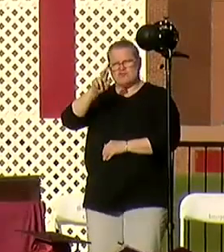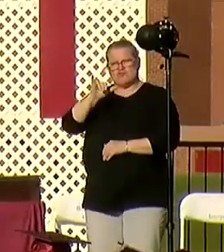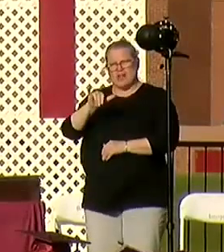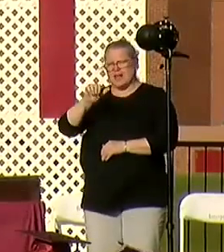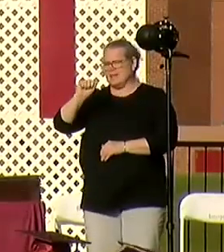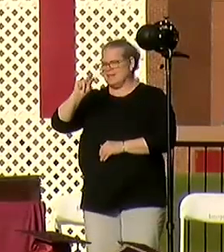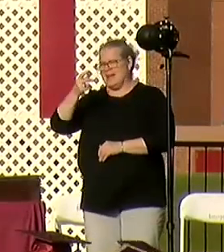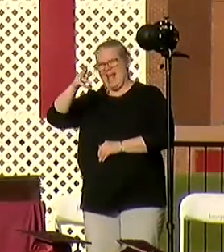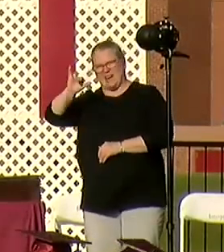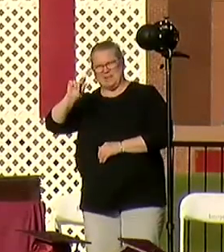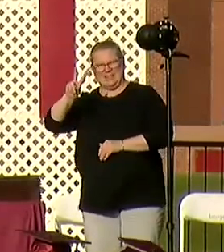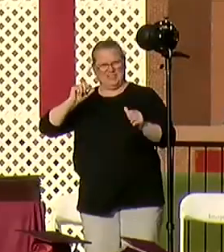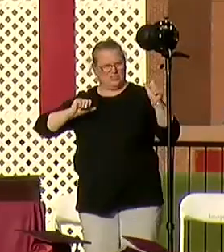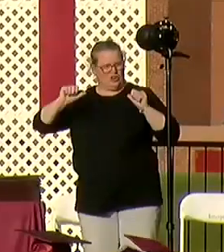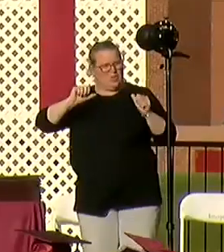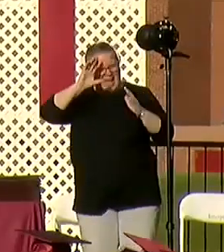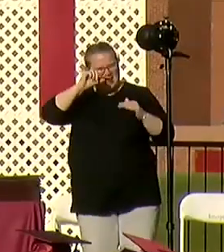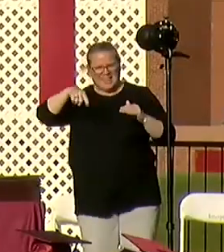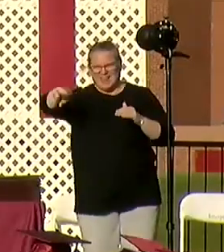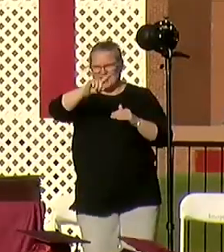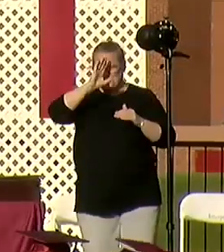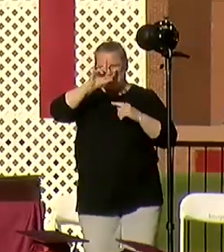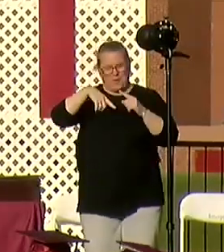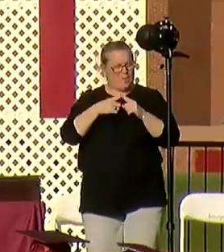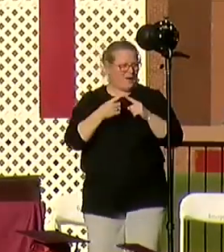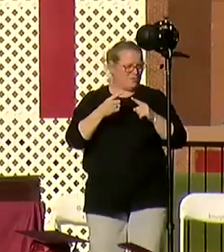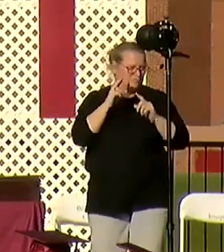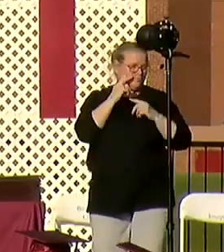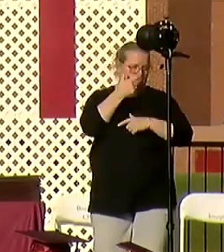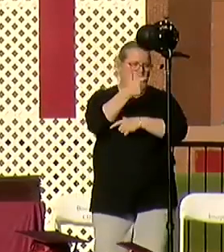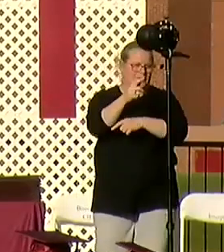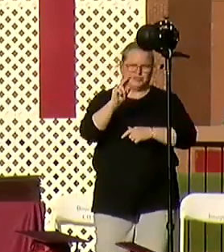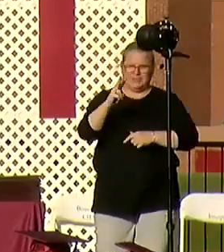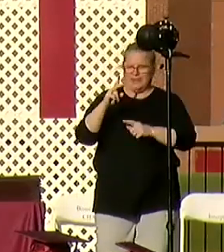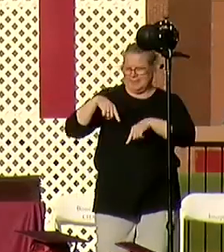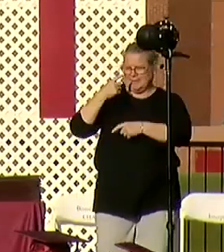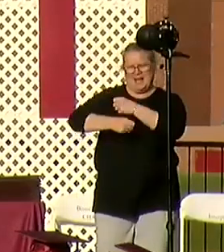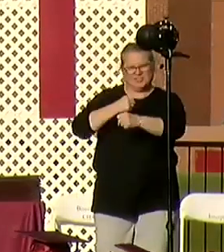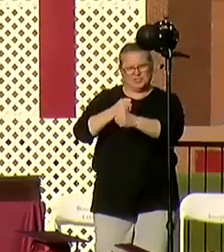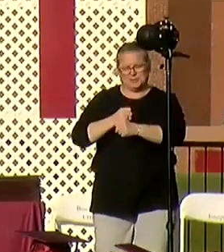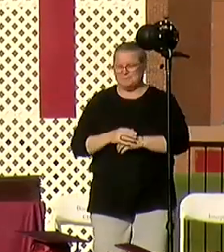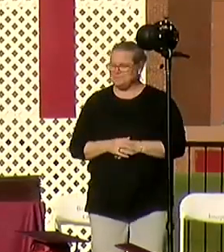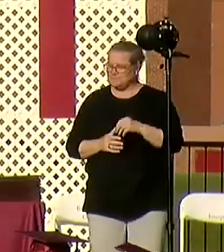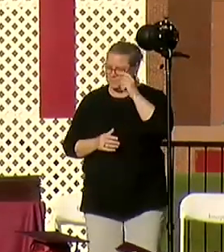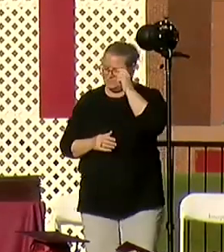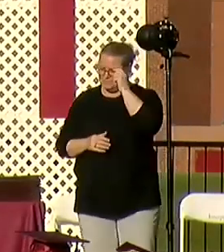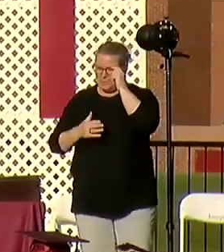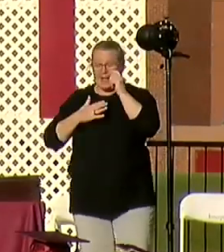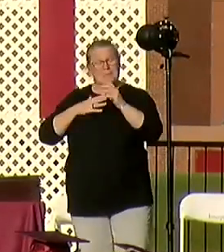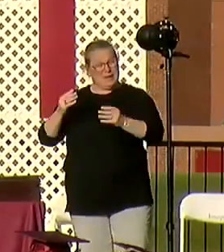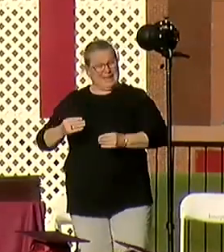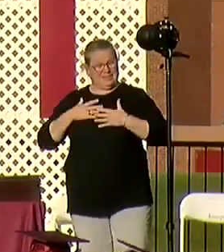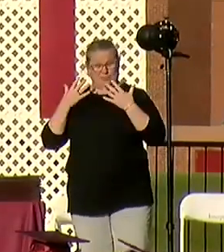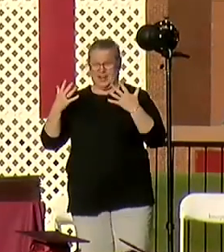than just a little time watching TV this past year. I found my inspiration for the graduates joining us today in